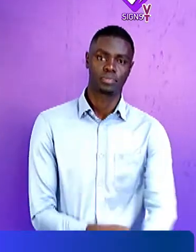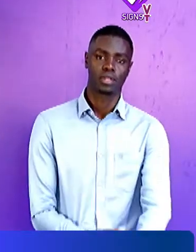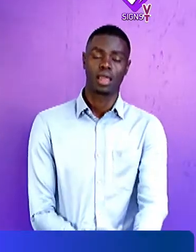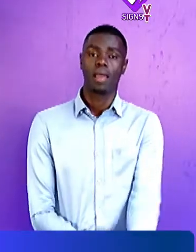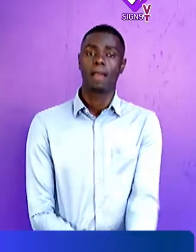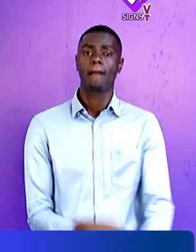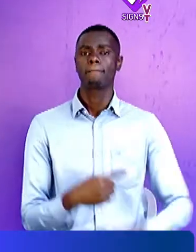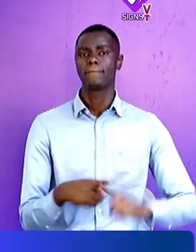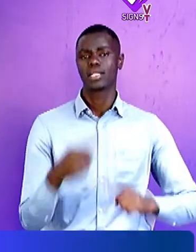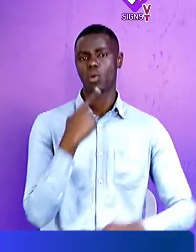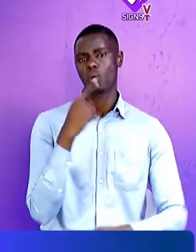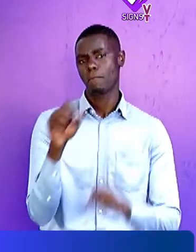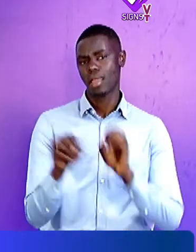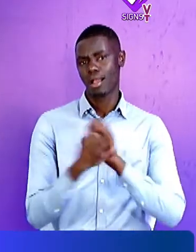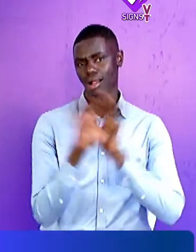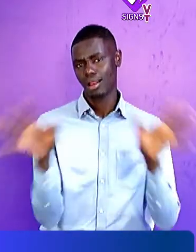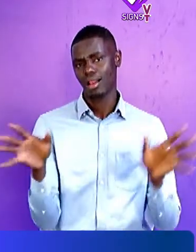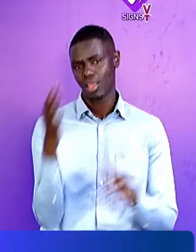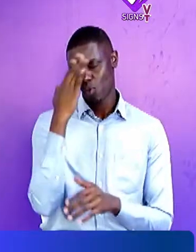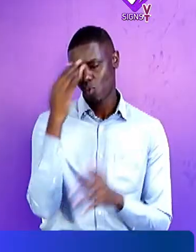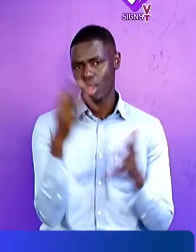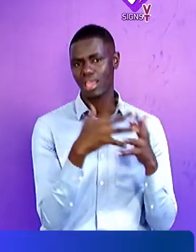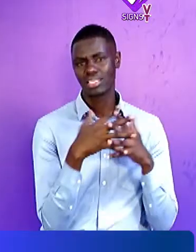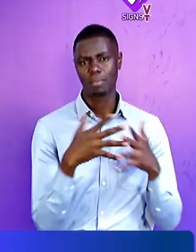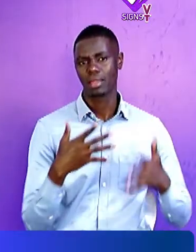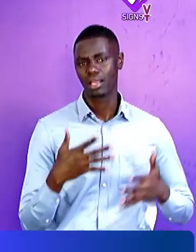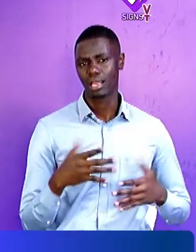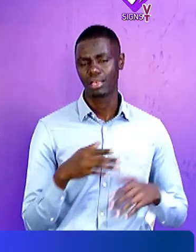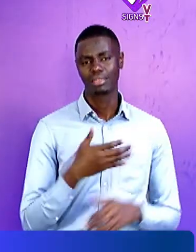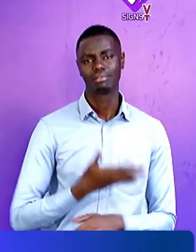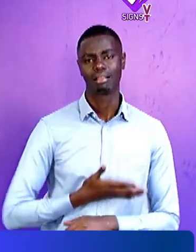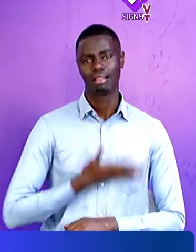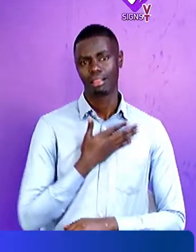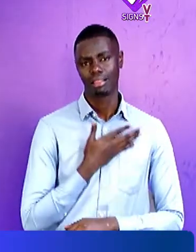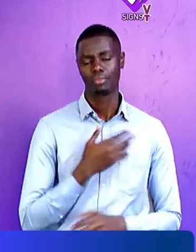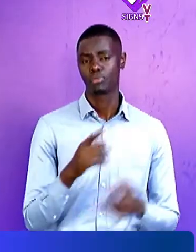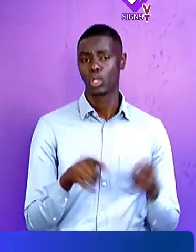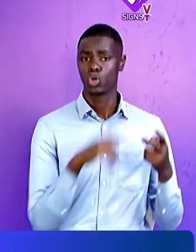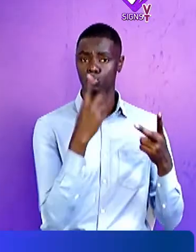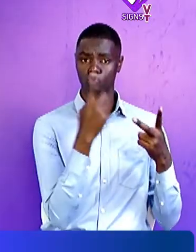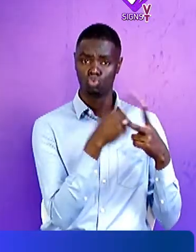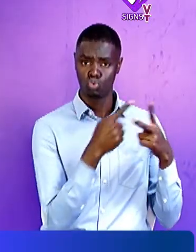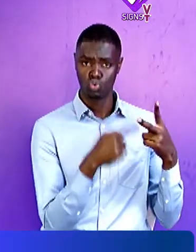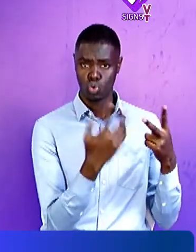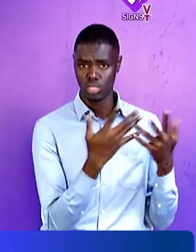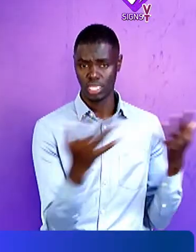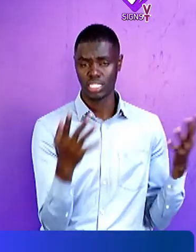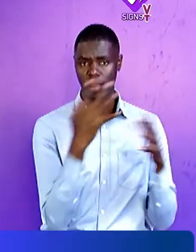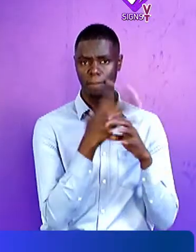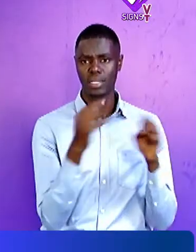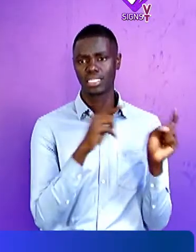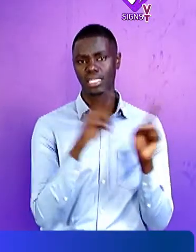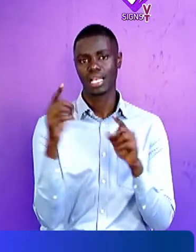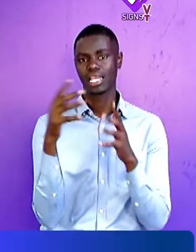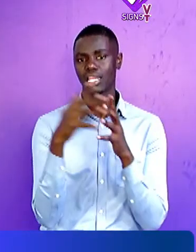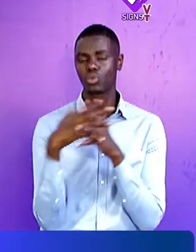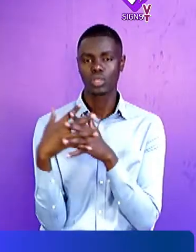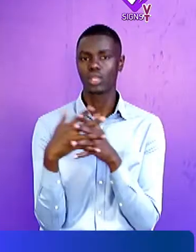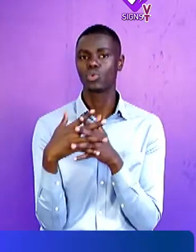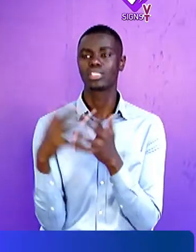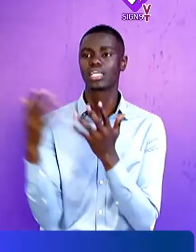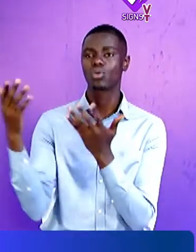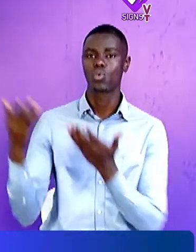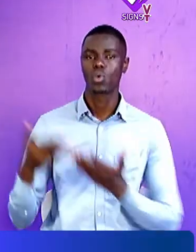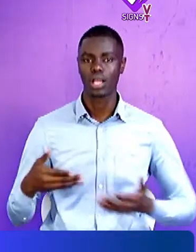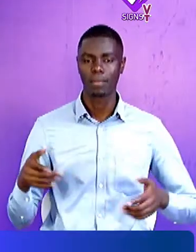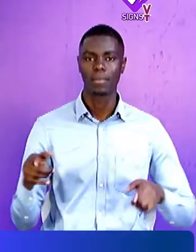clearly, why is America unhappy? Two things. One, the president went to the US and was welcomed